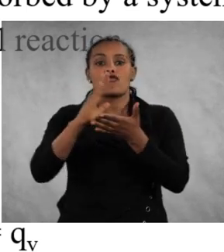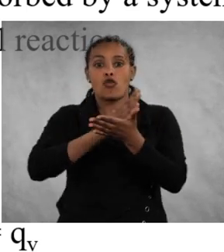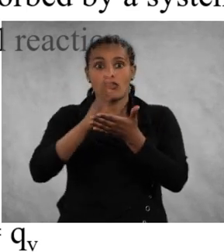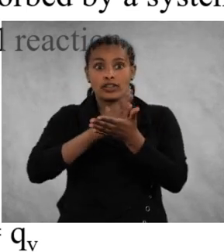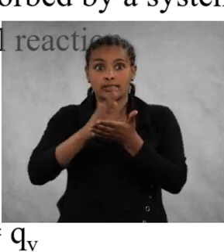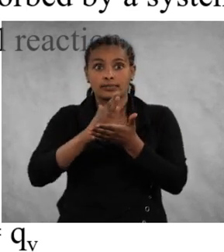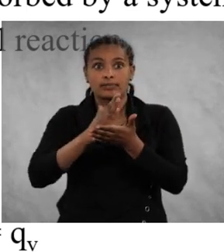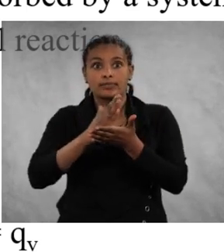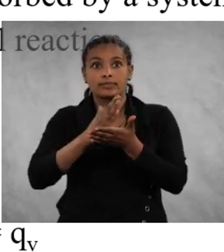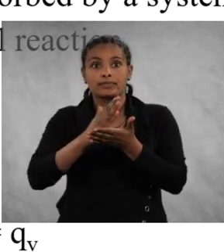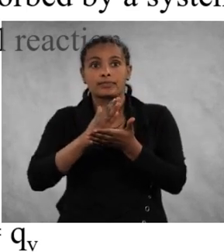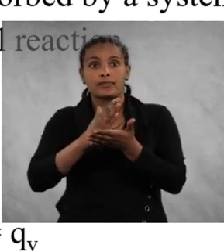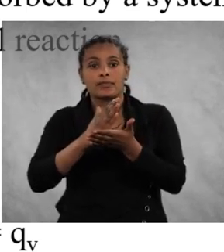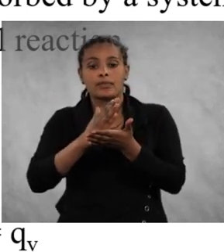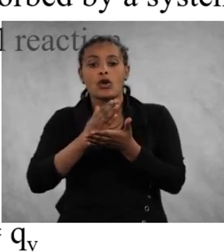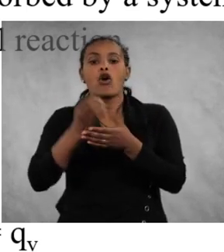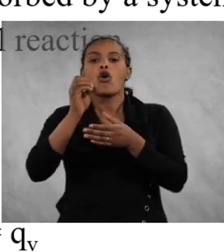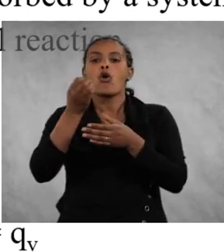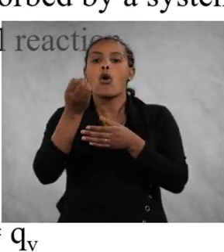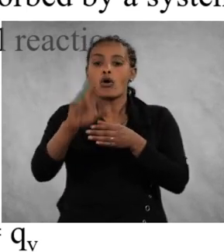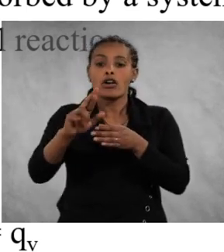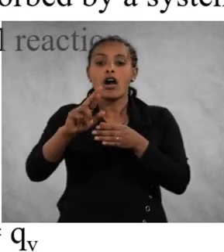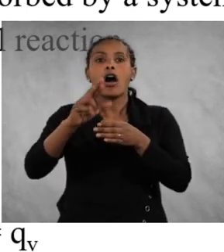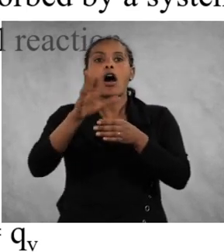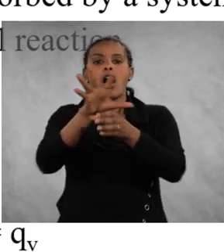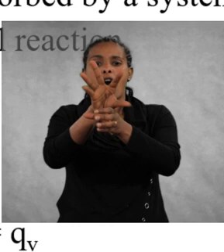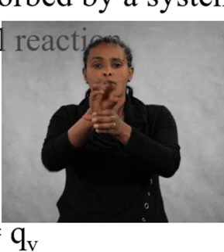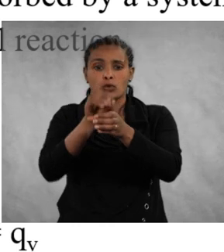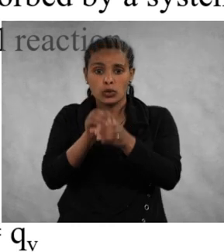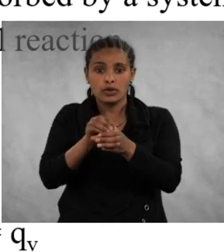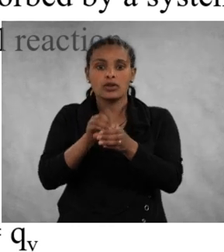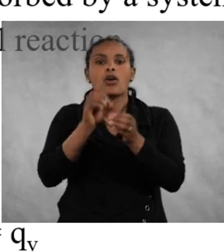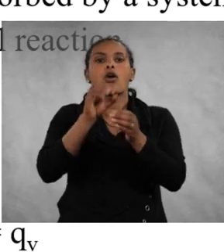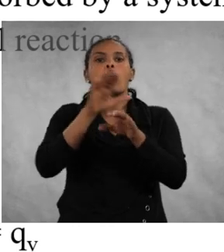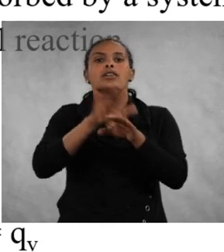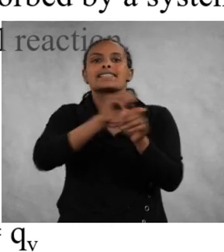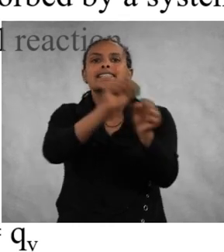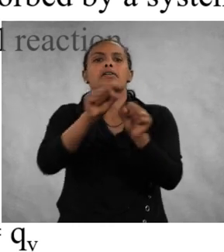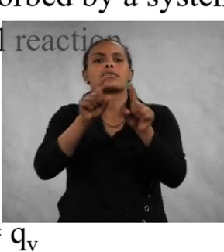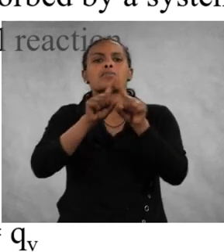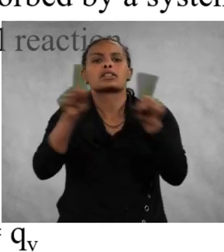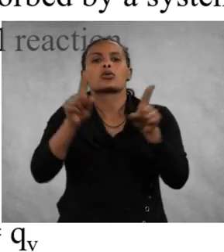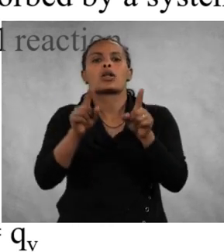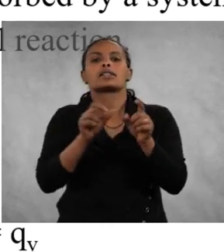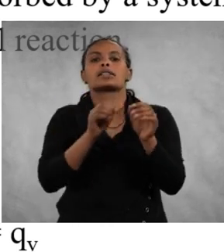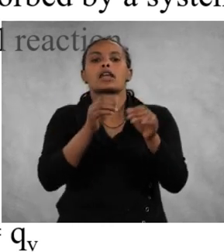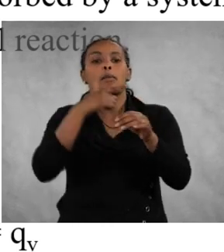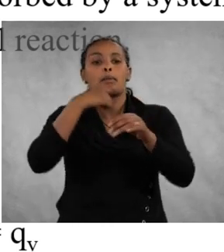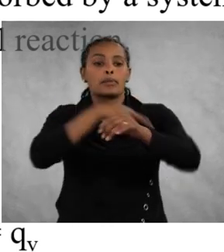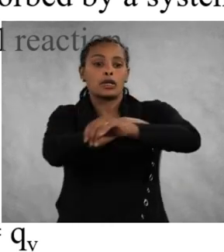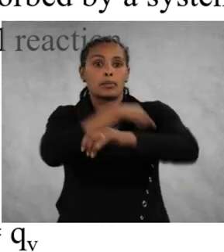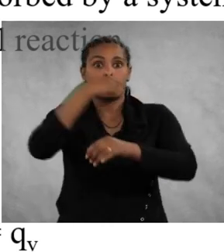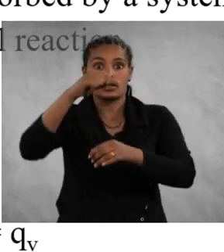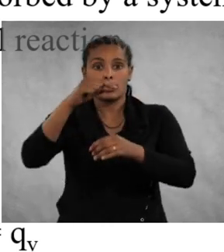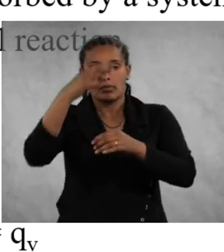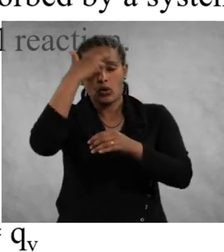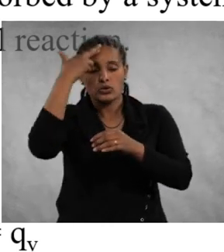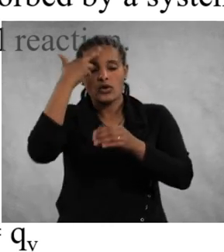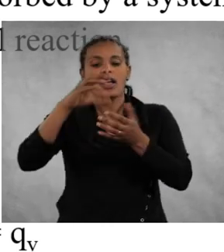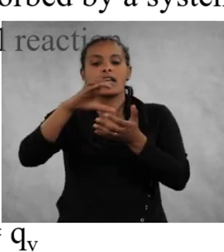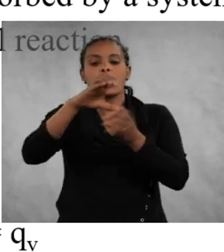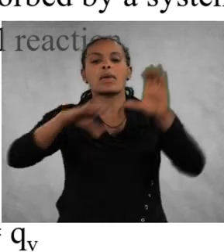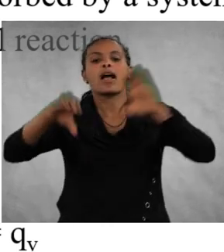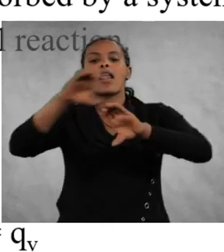involved or absorbed by a system at a particular temperature because of